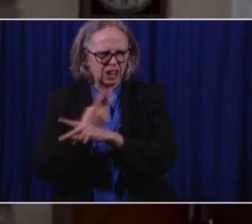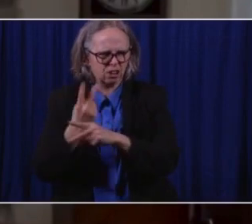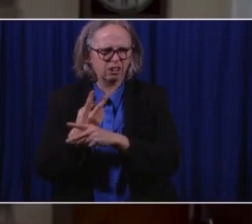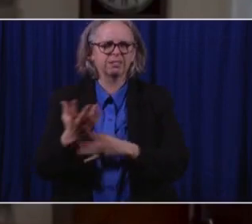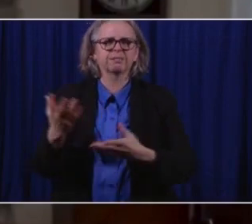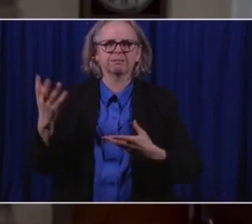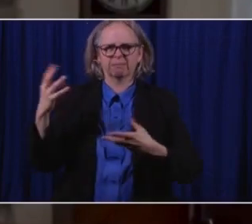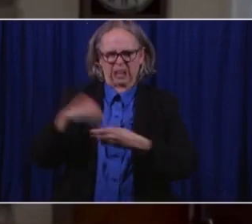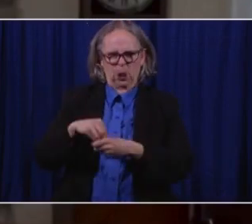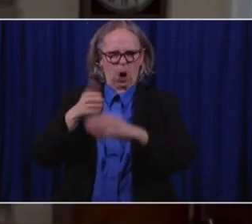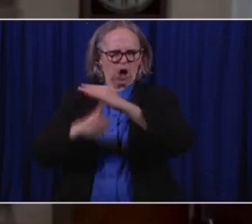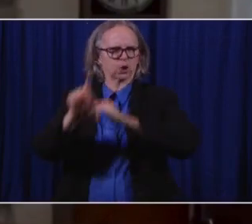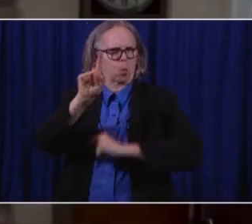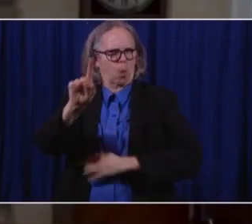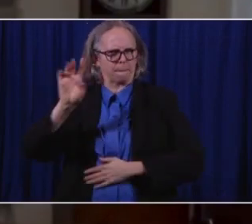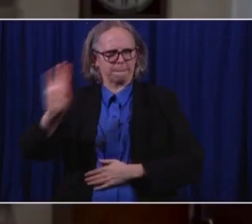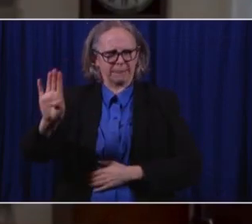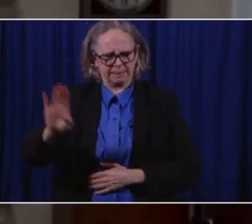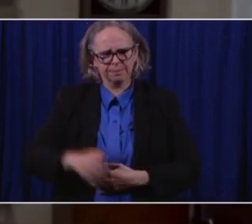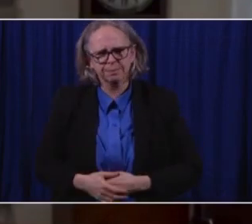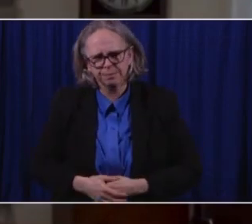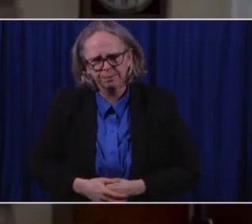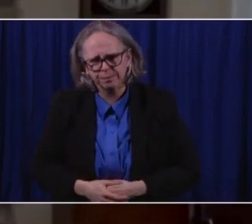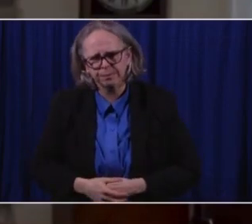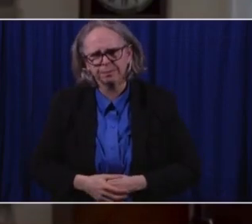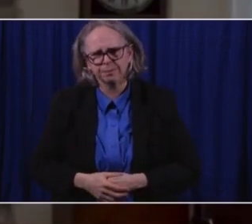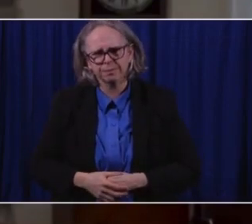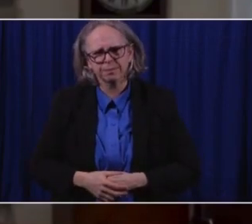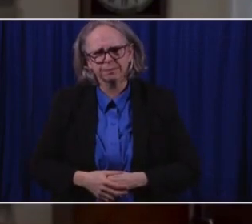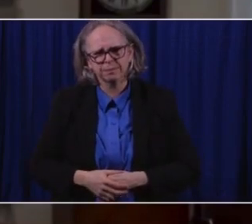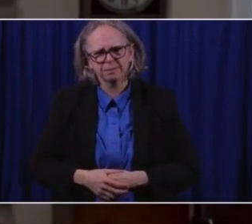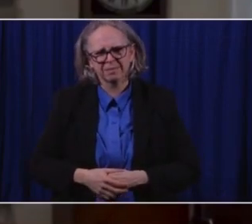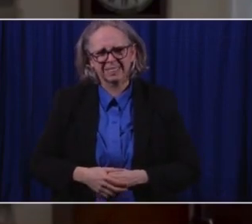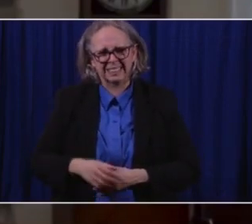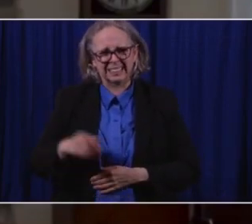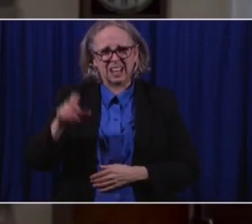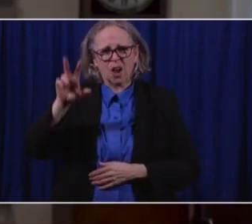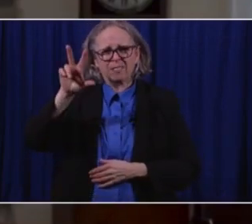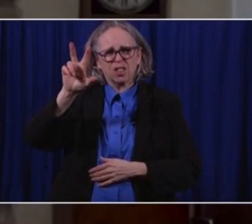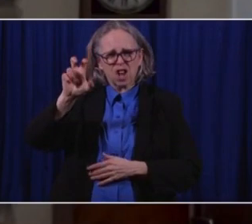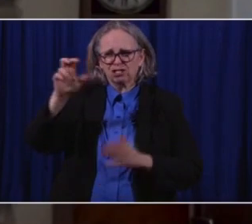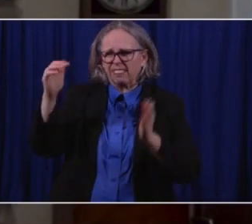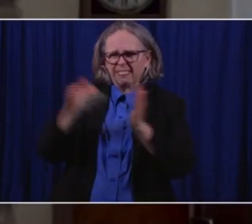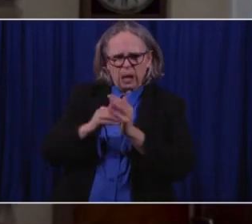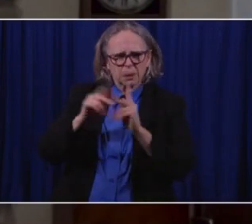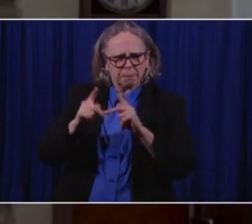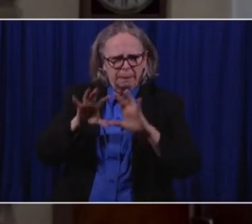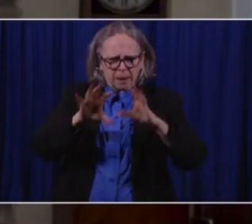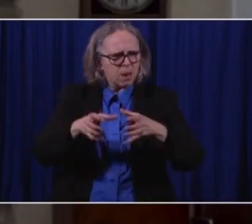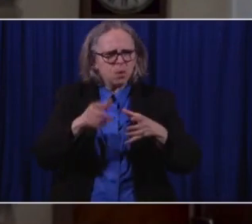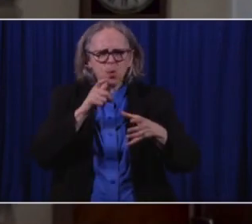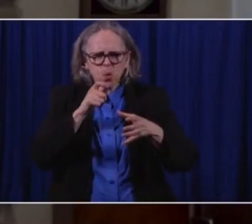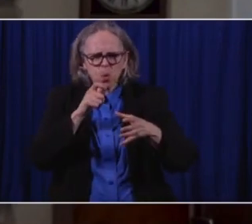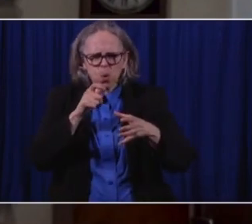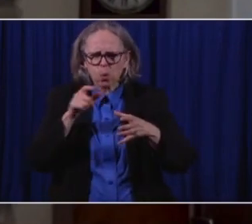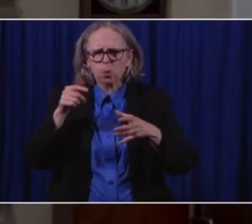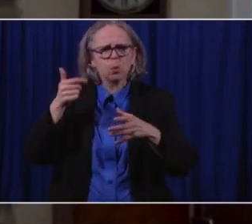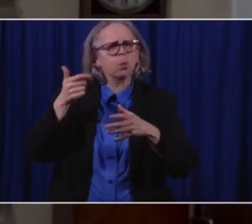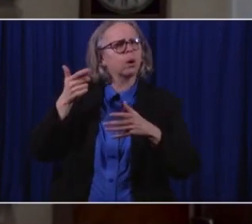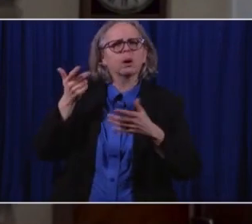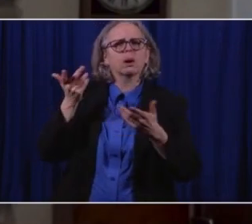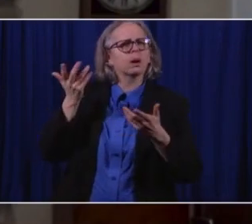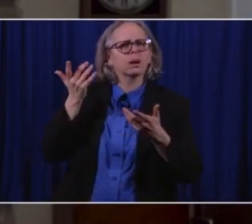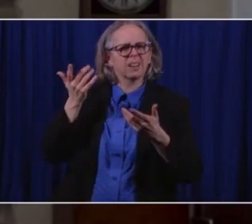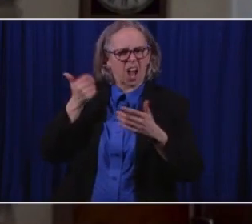that potentially is as large as 300,000. That is people who work in our schools K